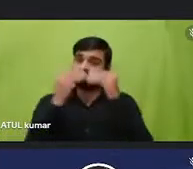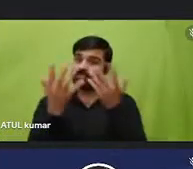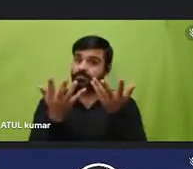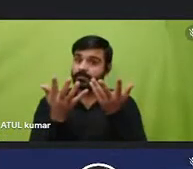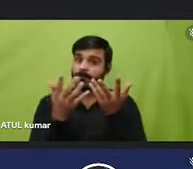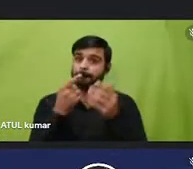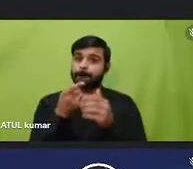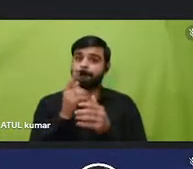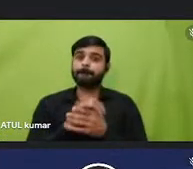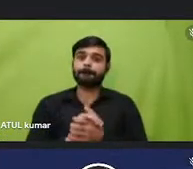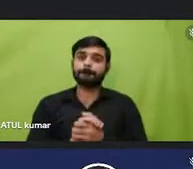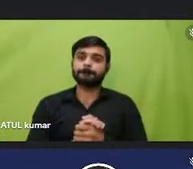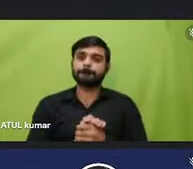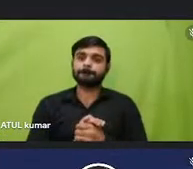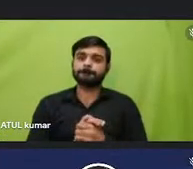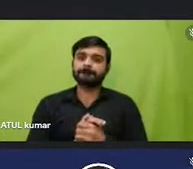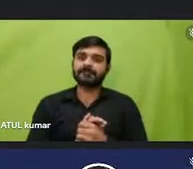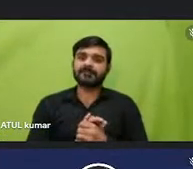does.